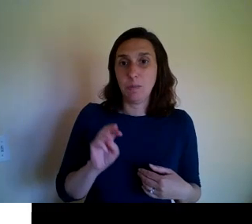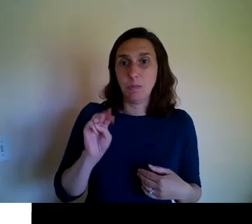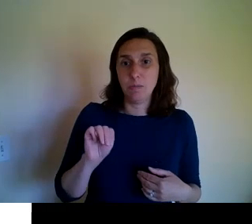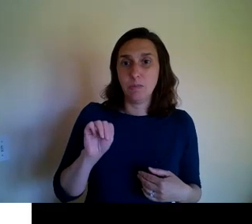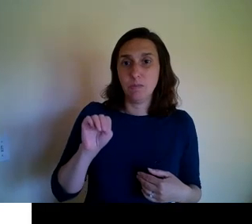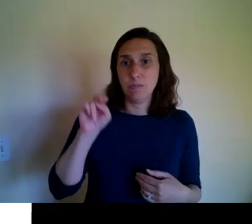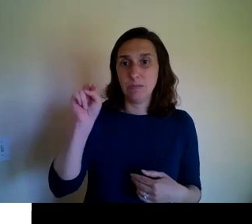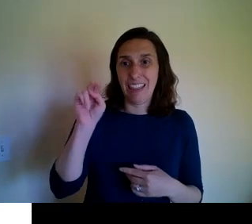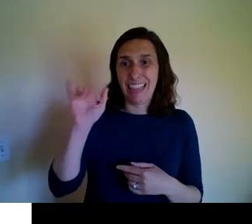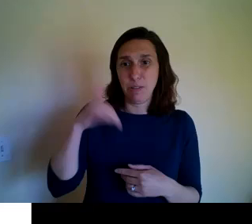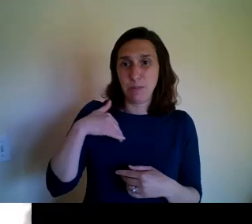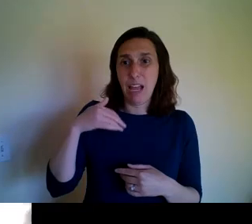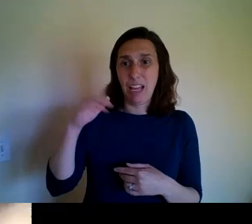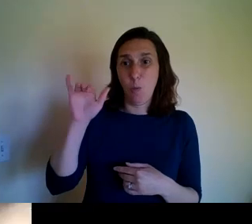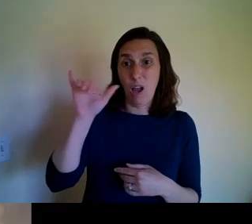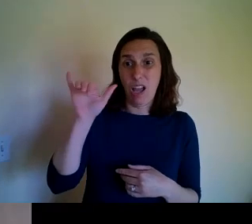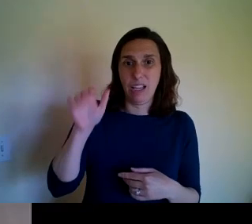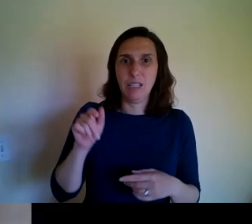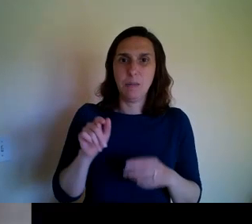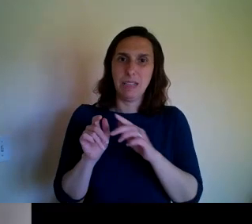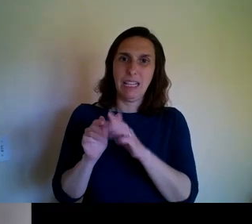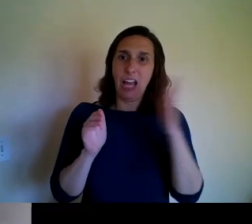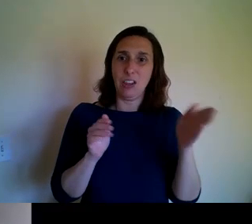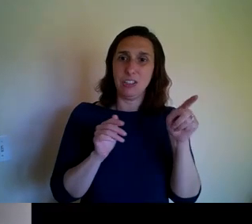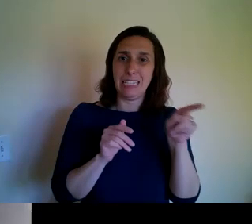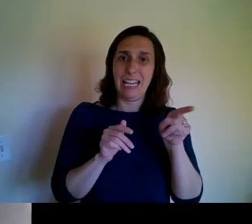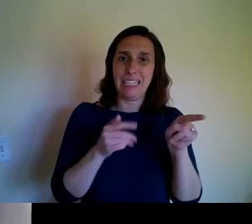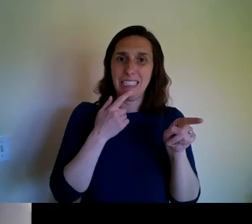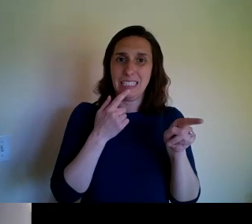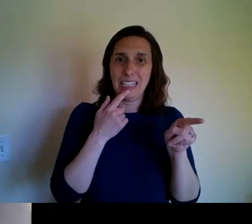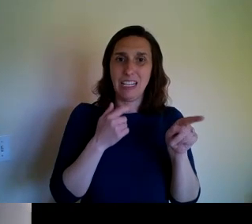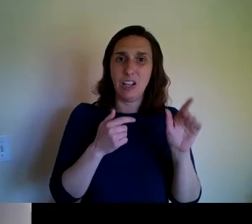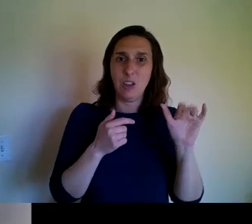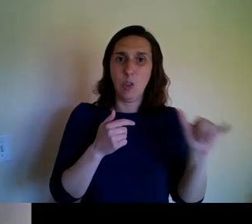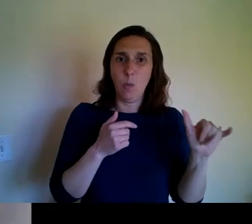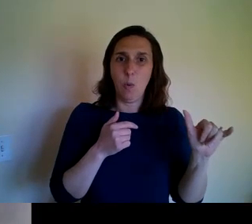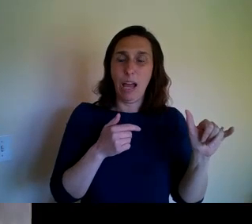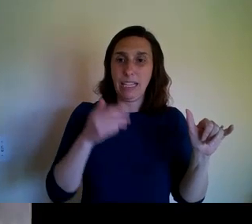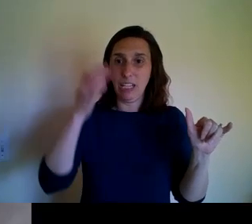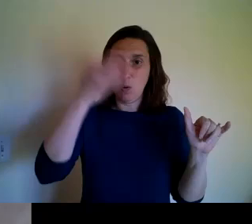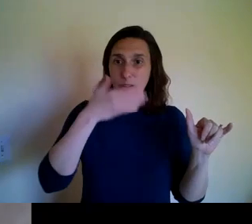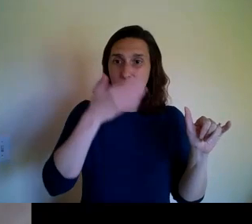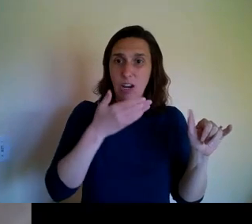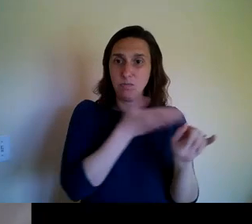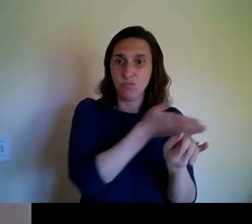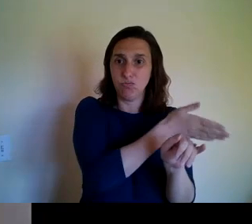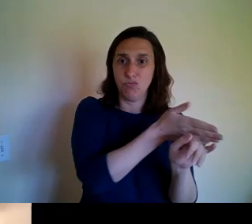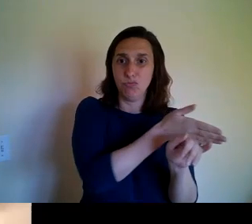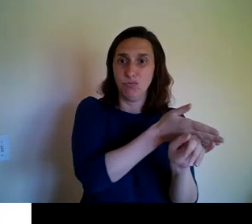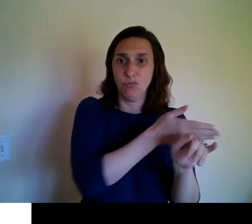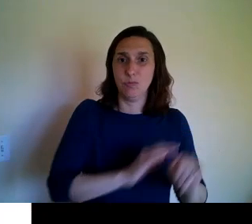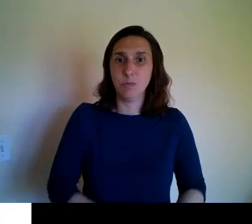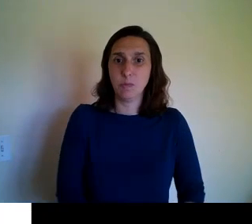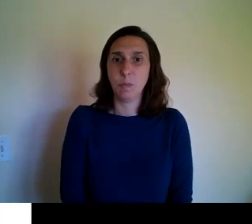y. Well, the other side of this equation says that that y can come out in front of my logarithm.